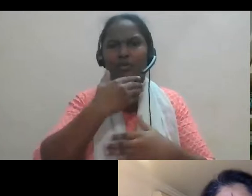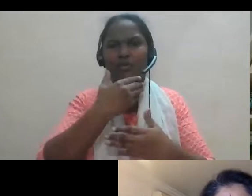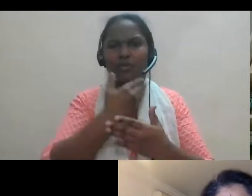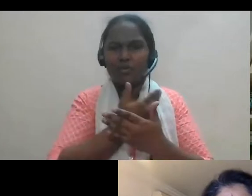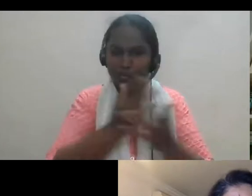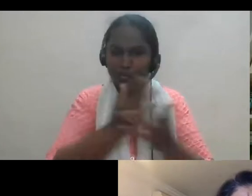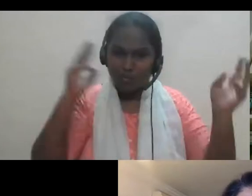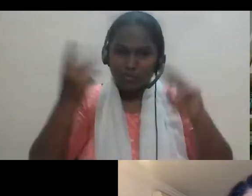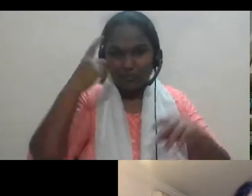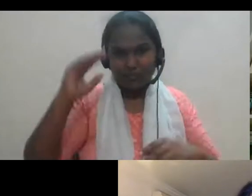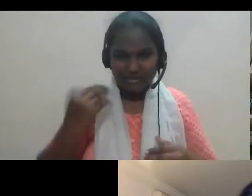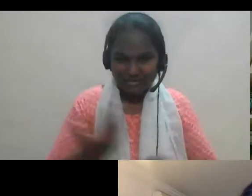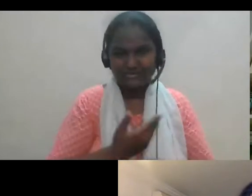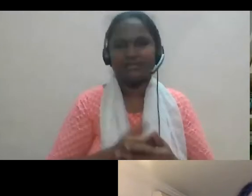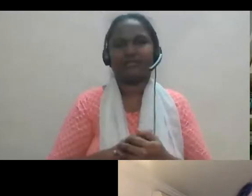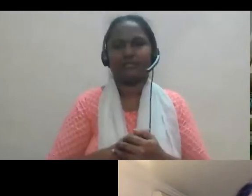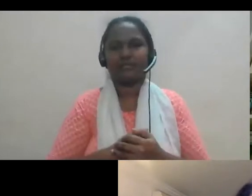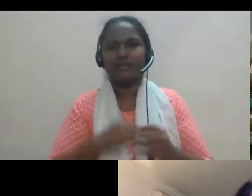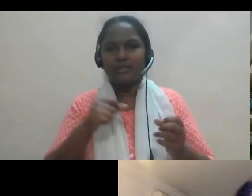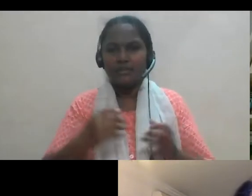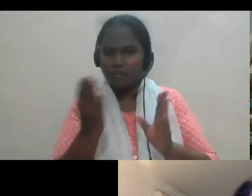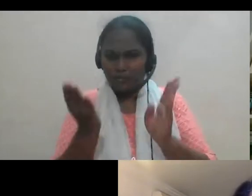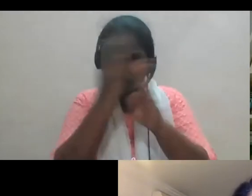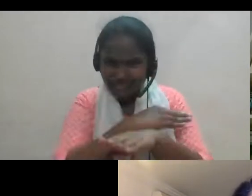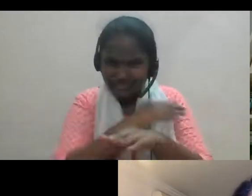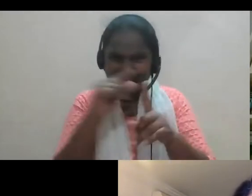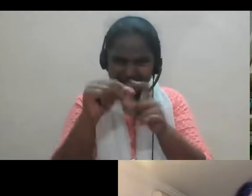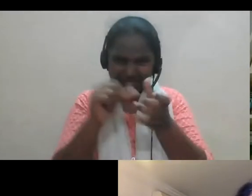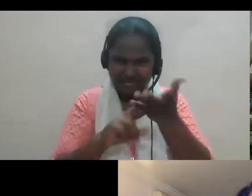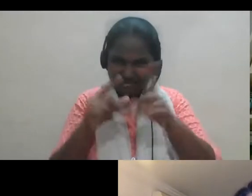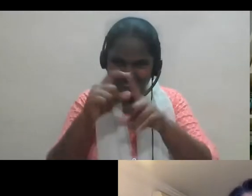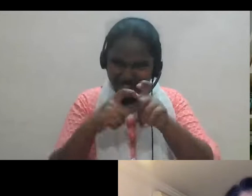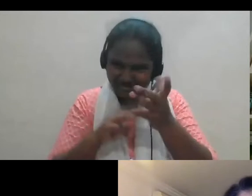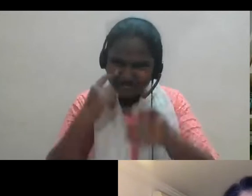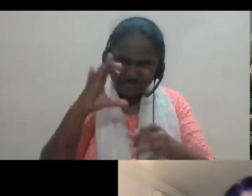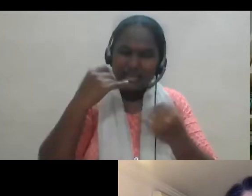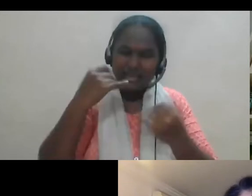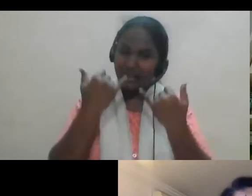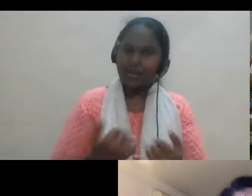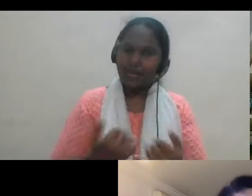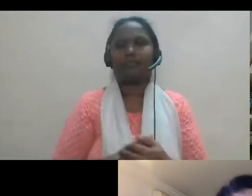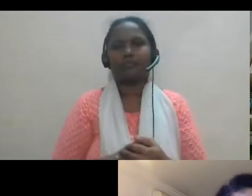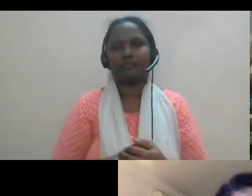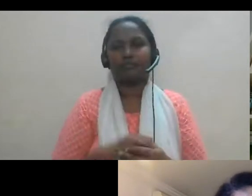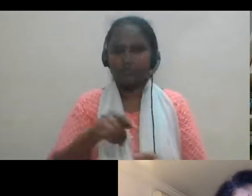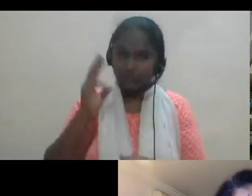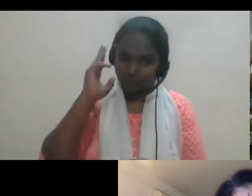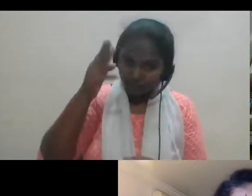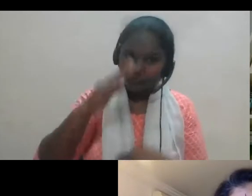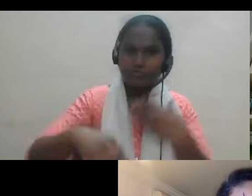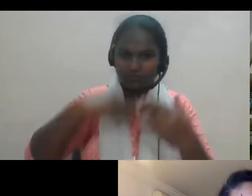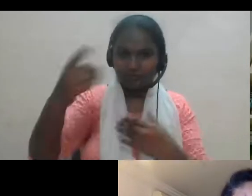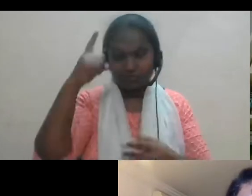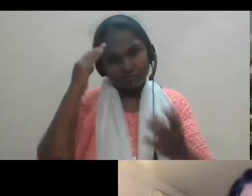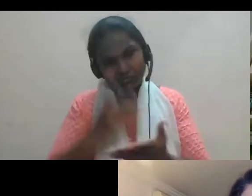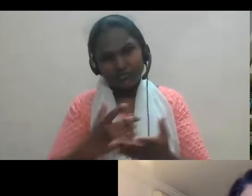a whole world for us. So there was a before the pandemic, and there is a now, but there will be an after, God willing.